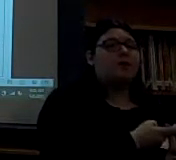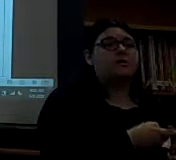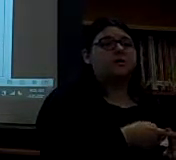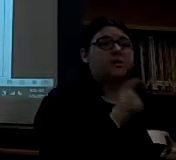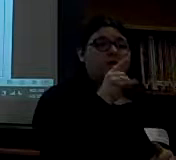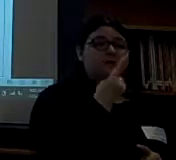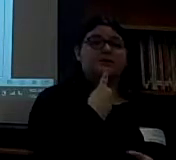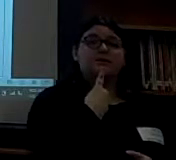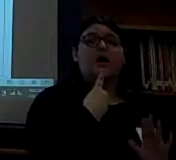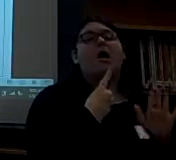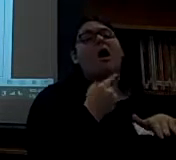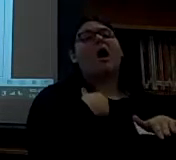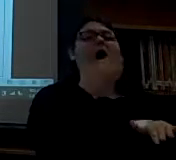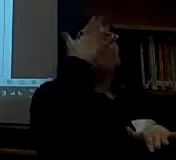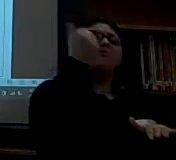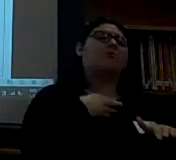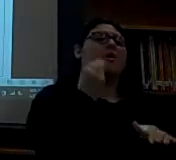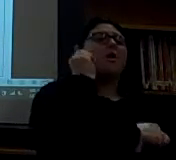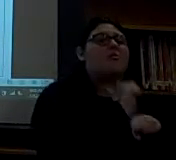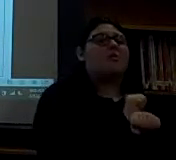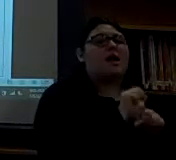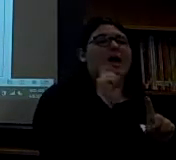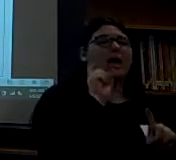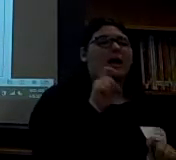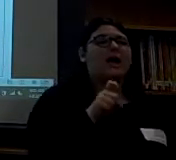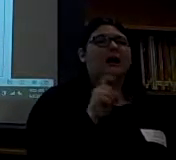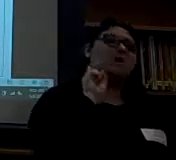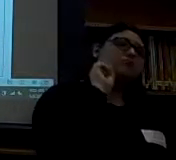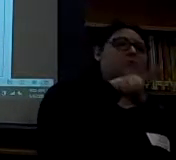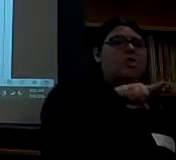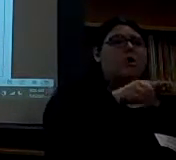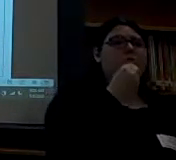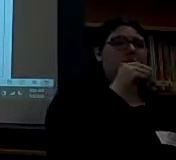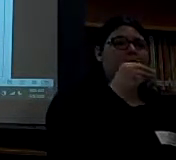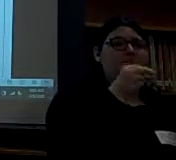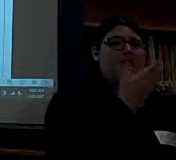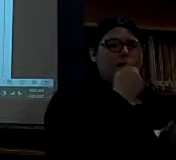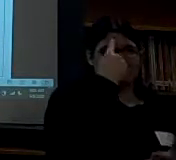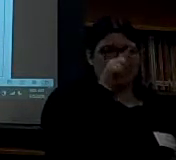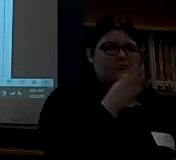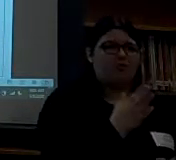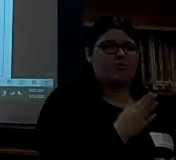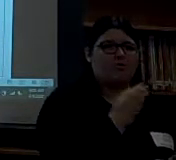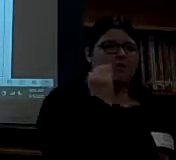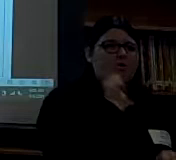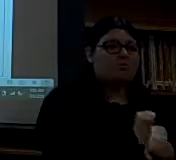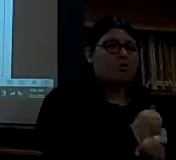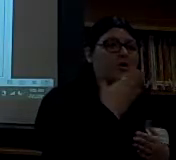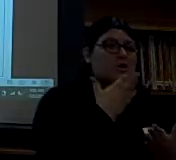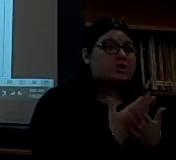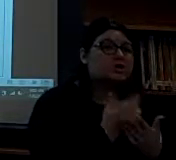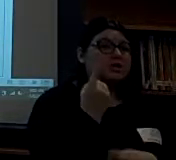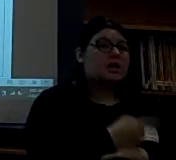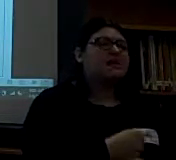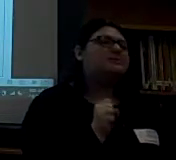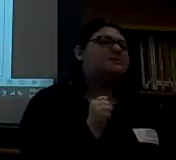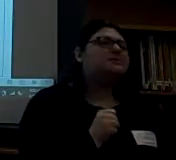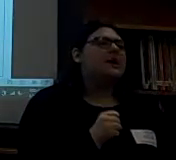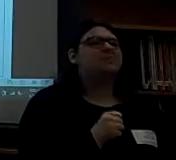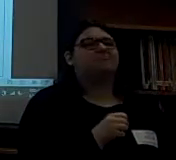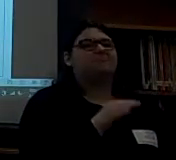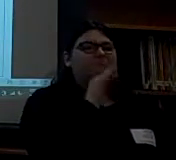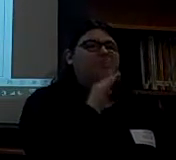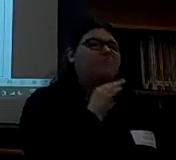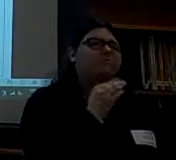child says to you, oh, I forgot to do my homework and I need to run out and get poster board. If you've had a good day, yeah, you're gonna get frustrated, you're gonna get annoyed, but